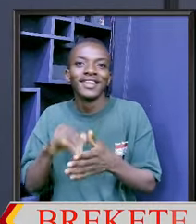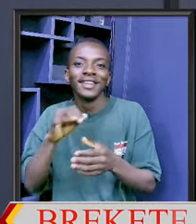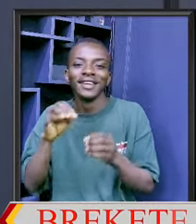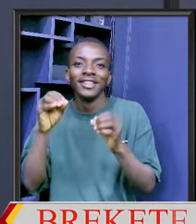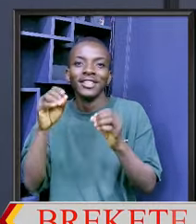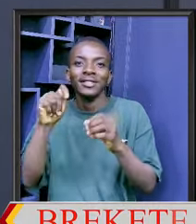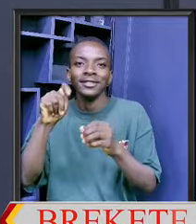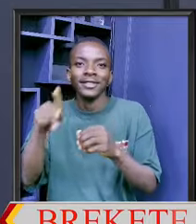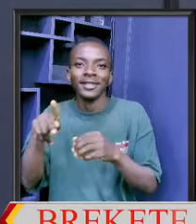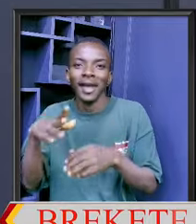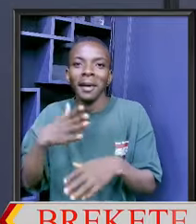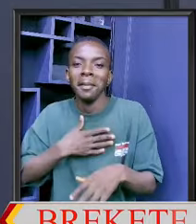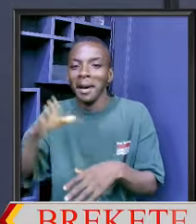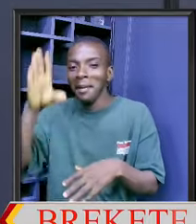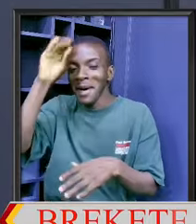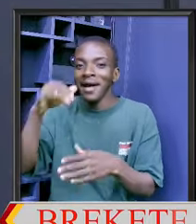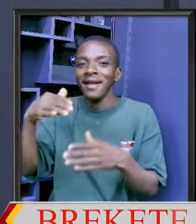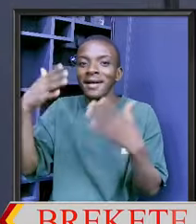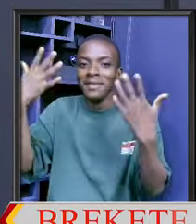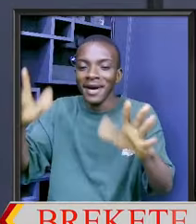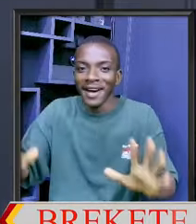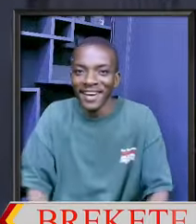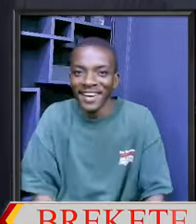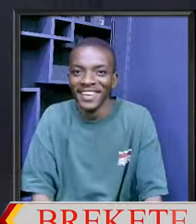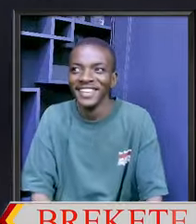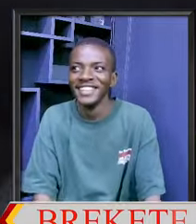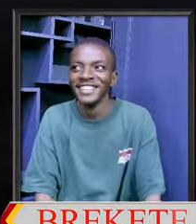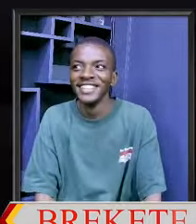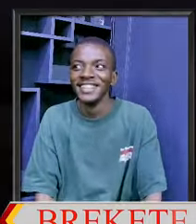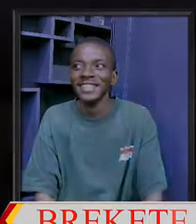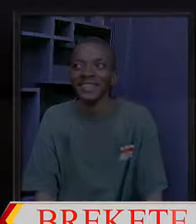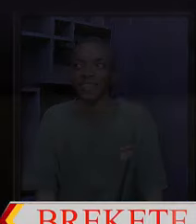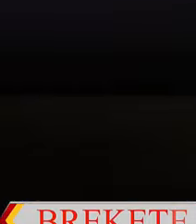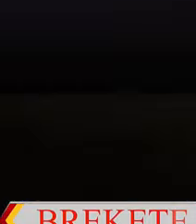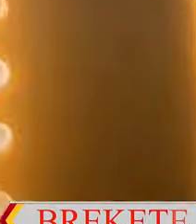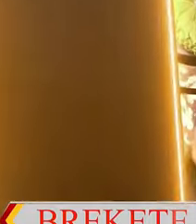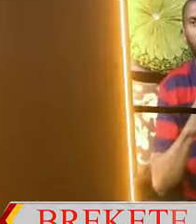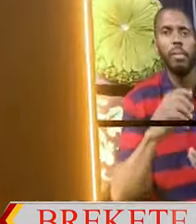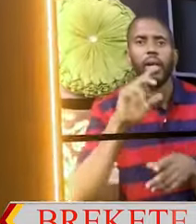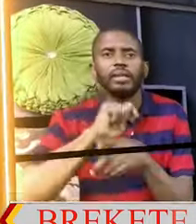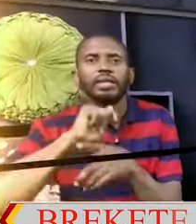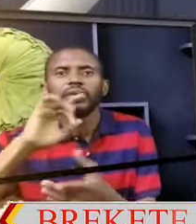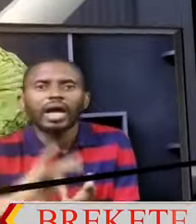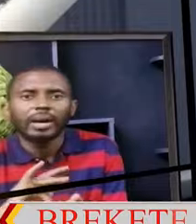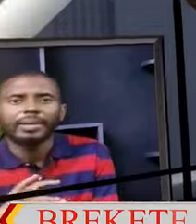is TK, my man, una waiting. Bye. Bye.